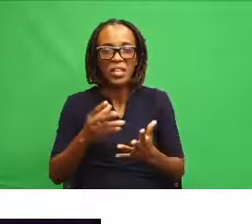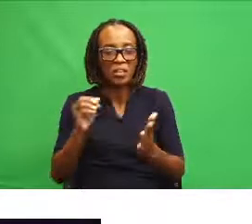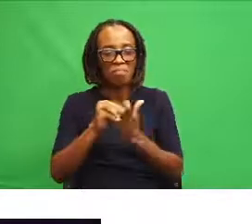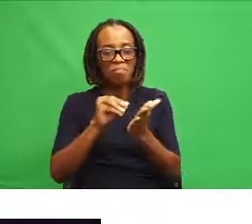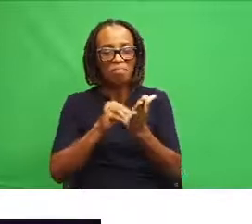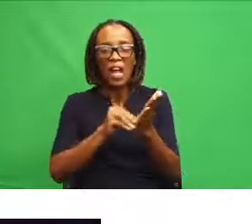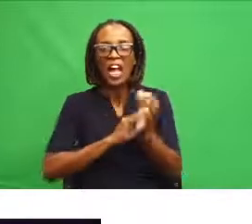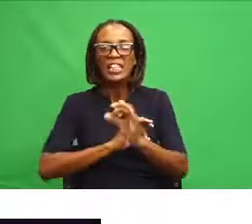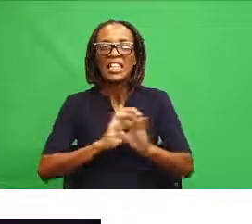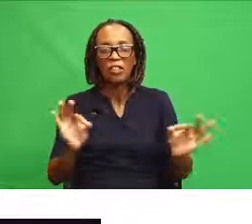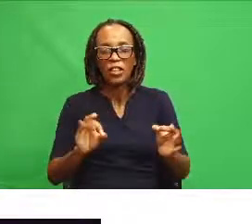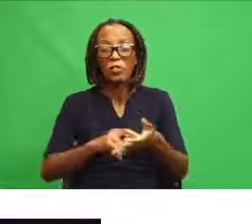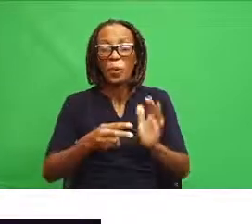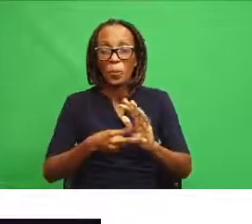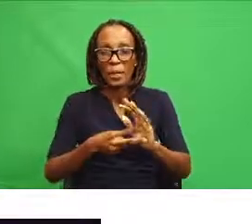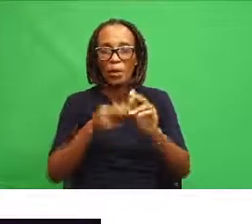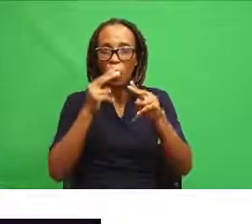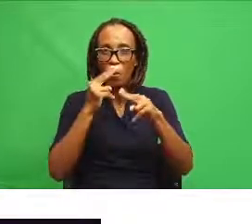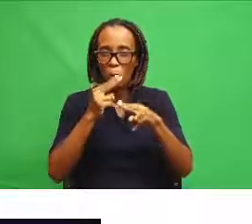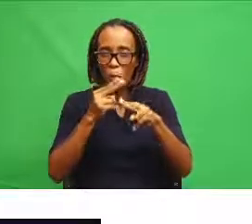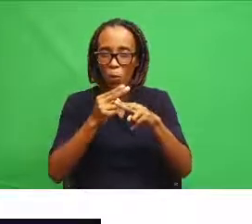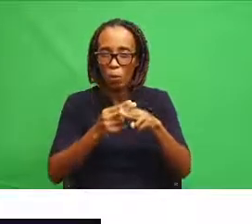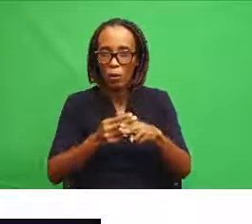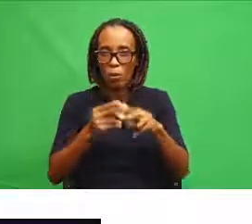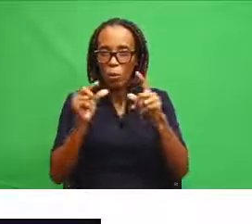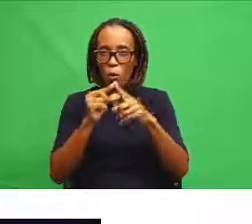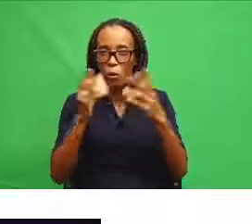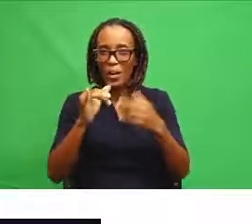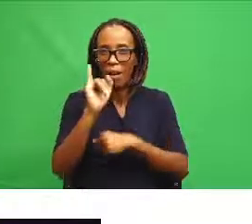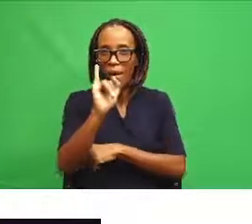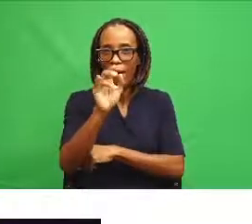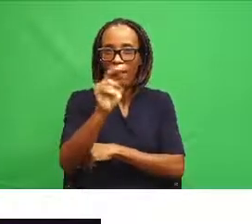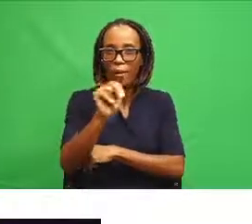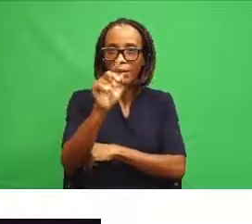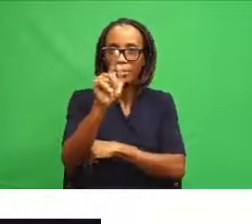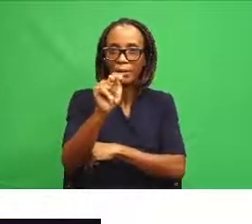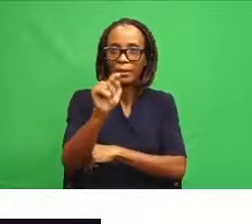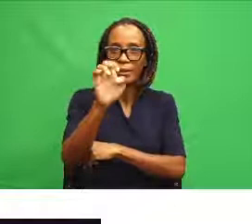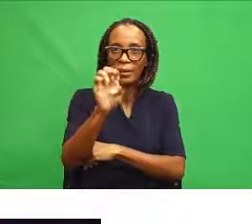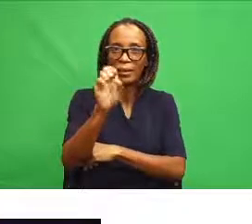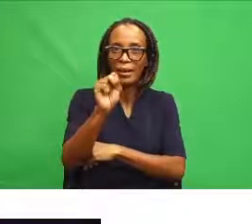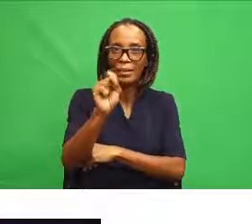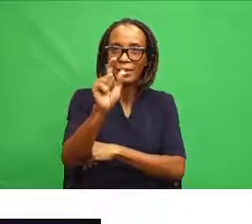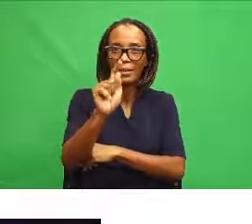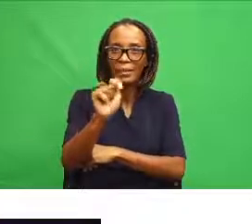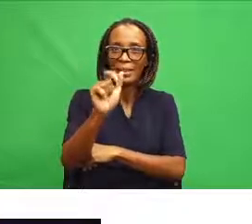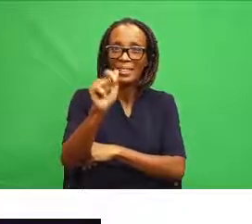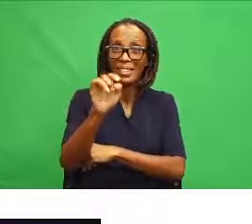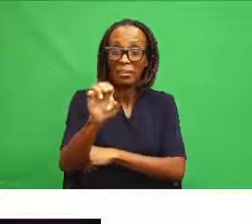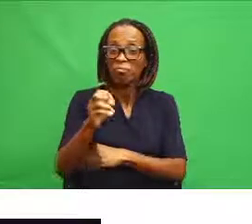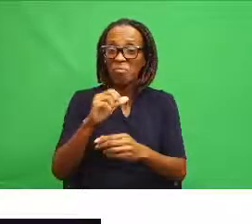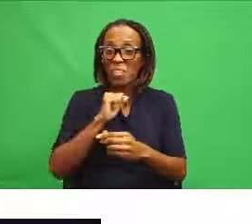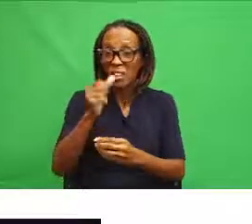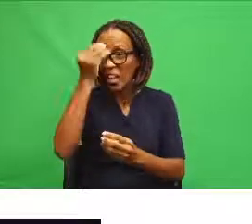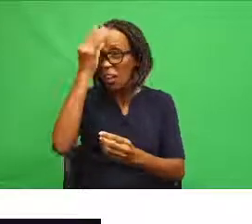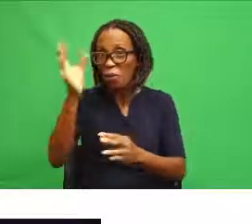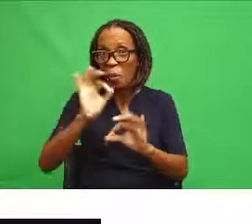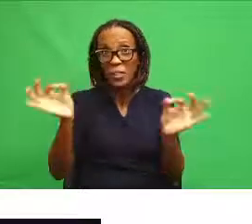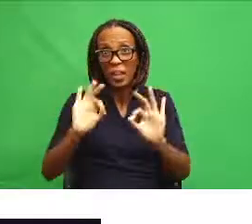you die intestate. You die without having left any specific